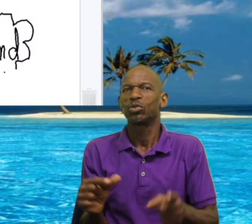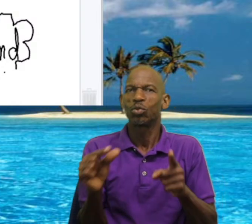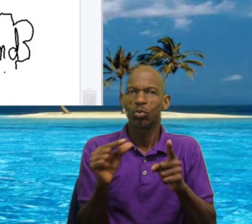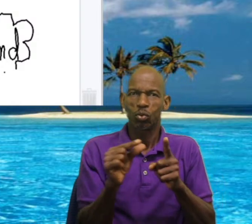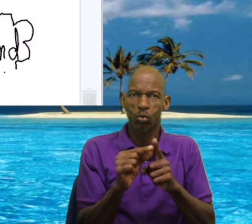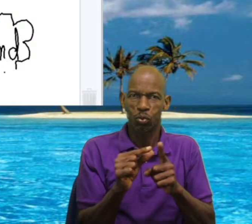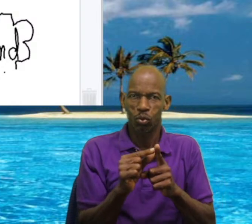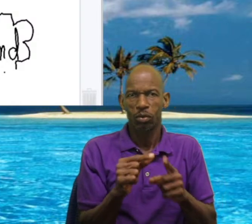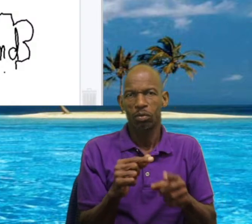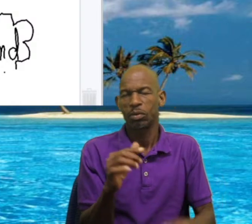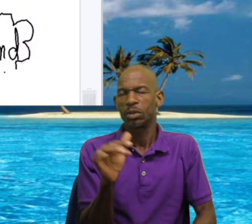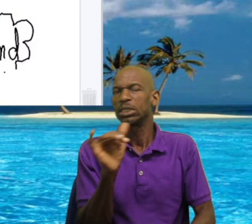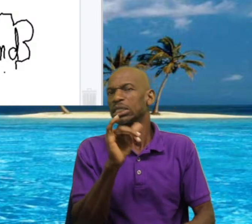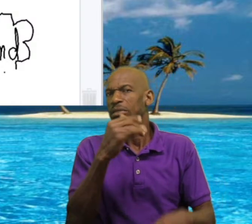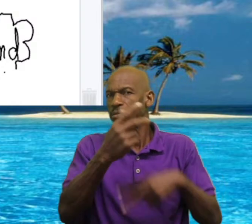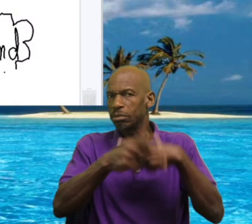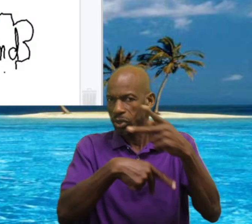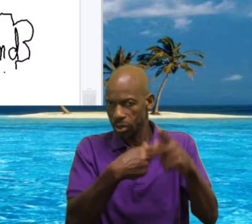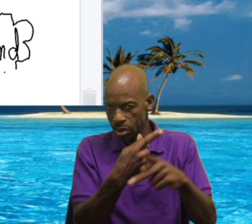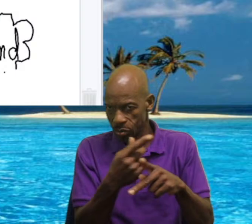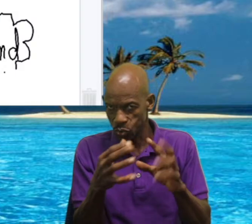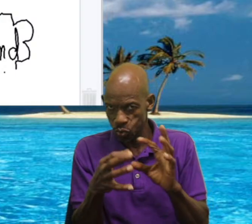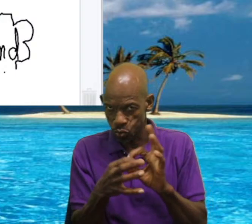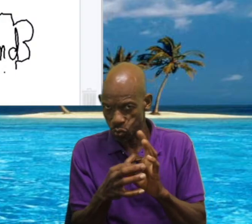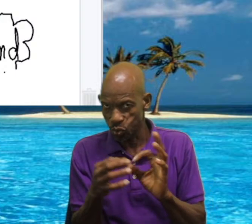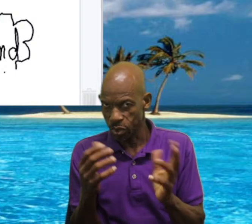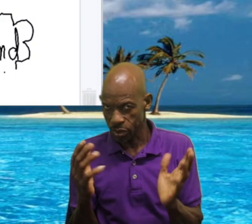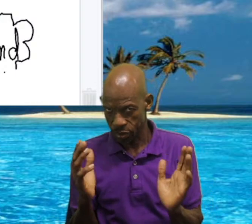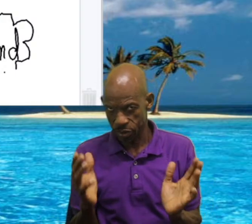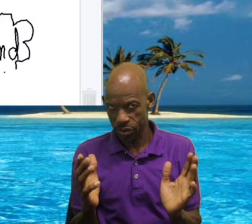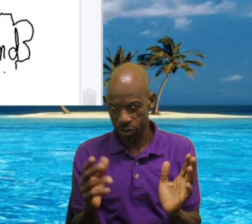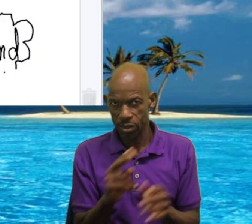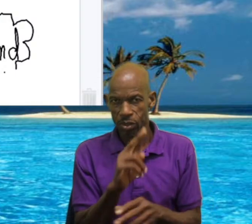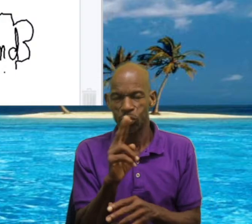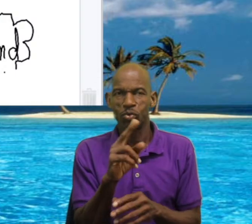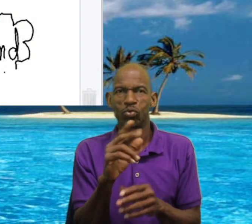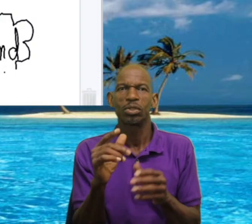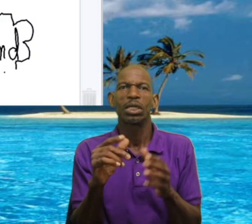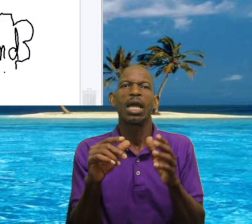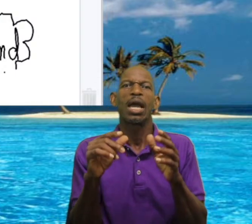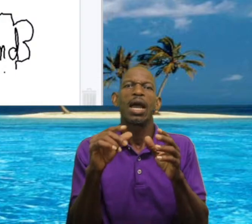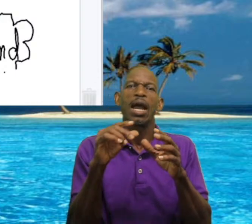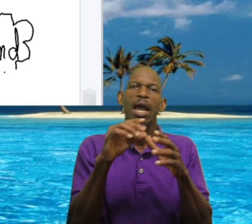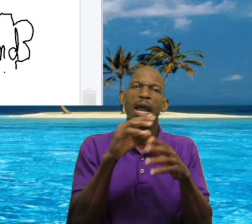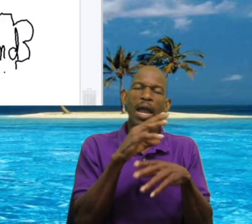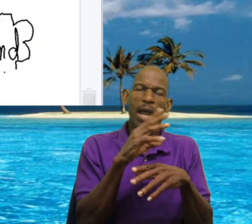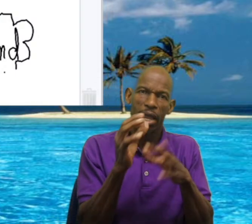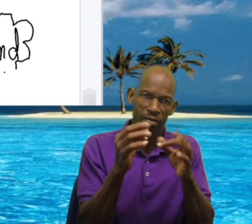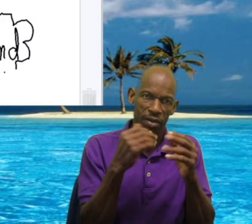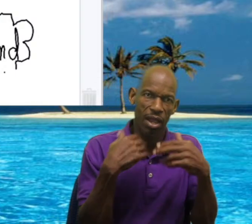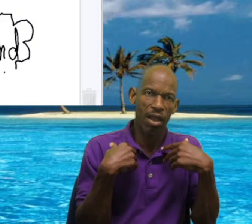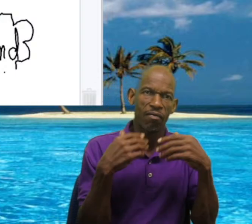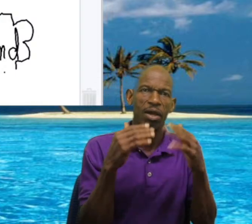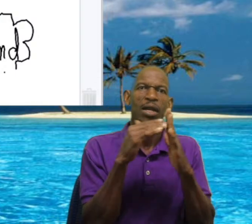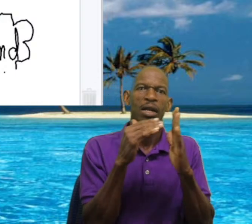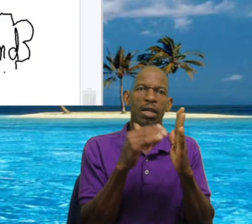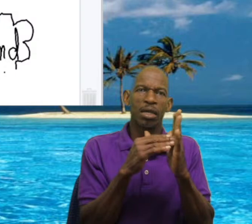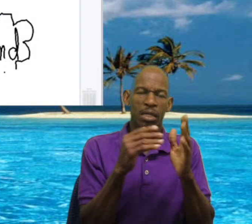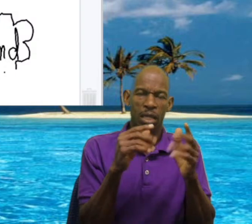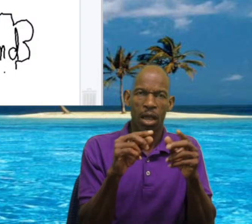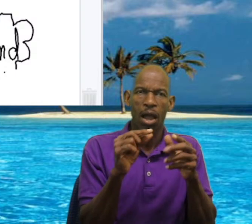the same kind, we join them by using an. So when you're signing and you're talking